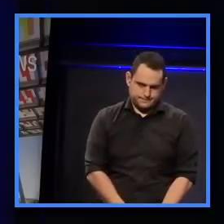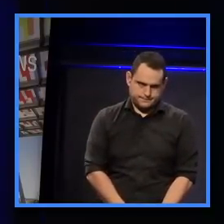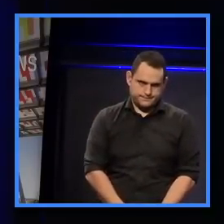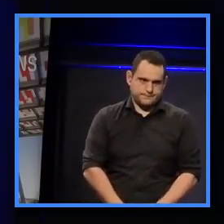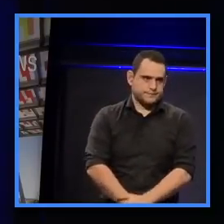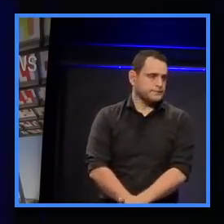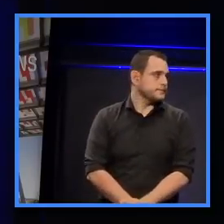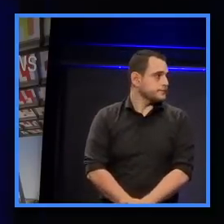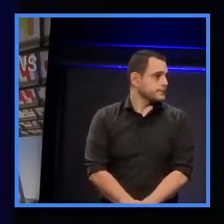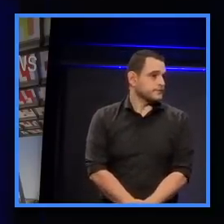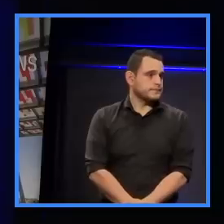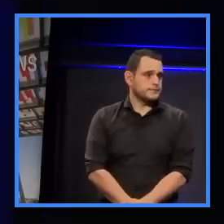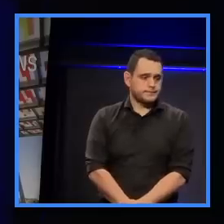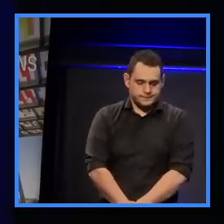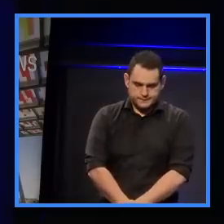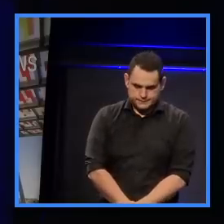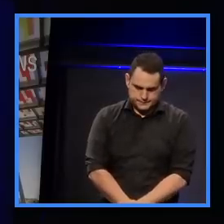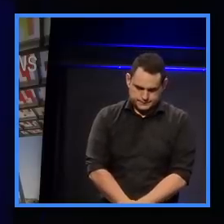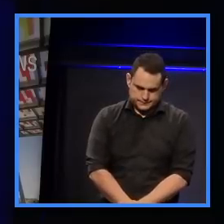Thank you.